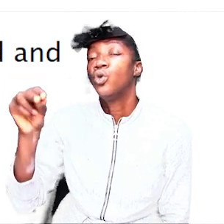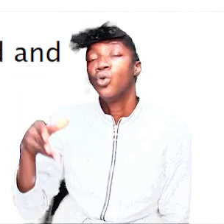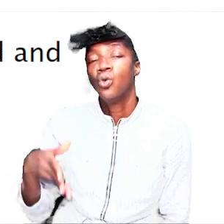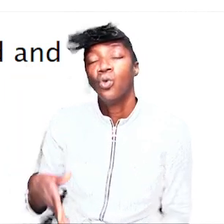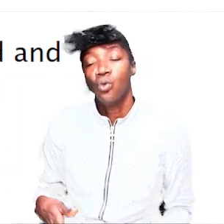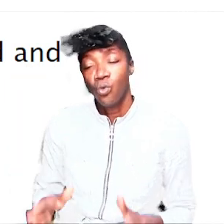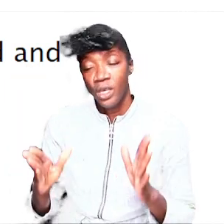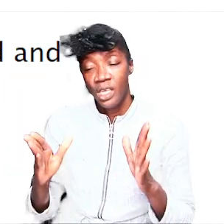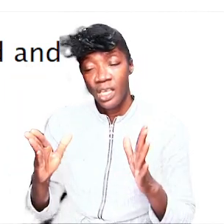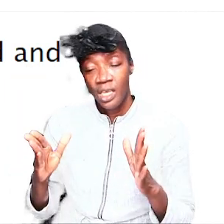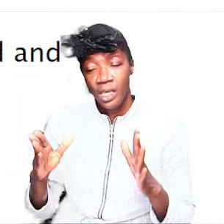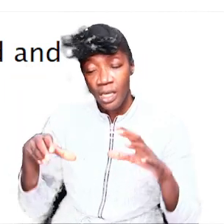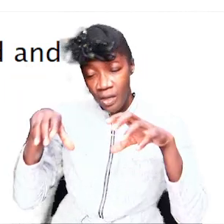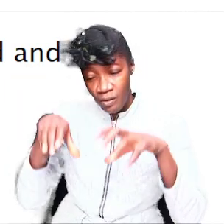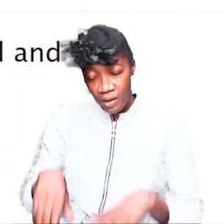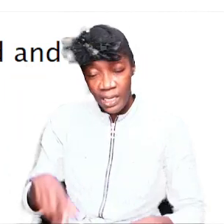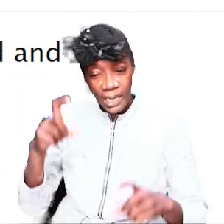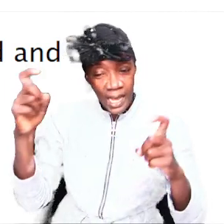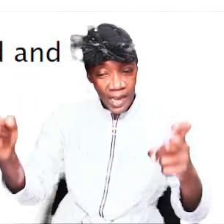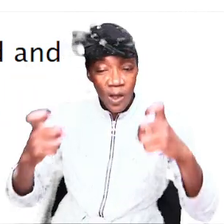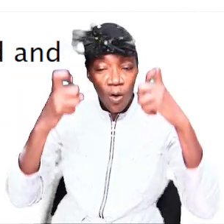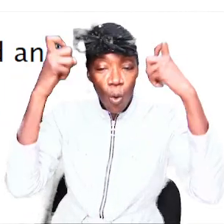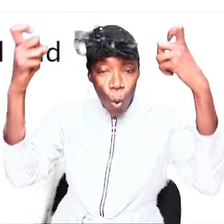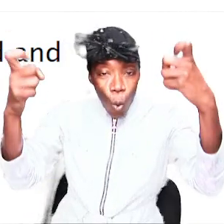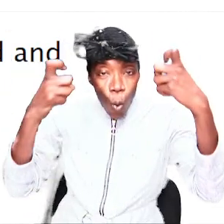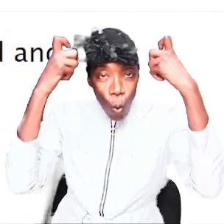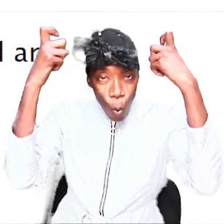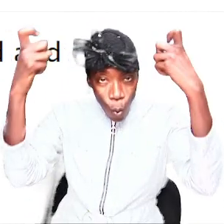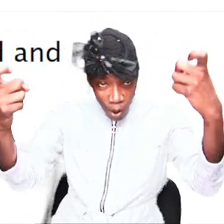we can win